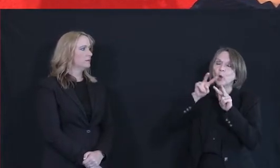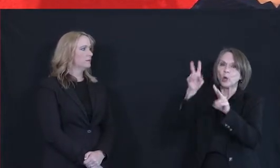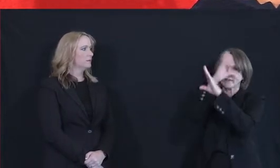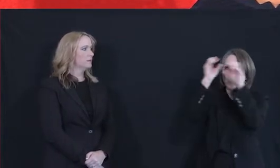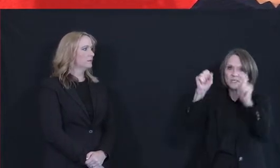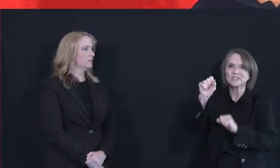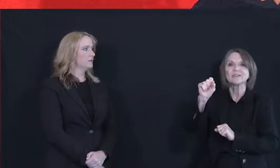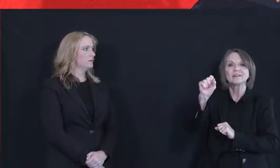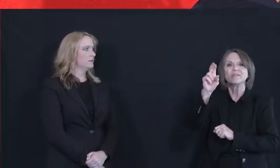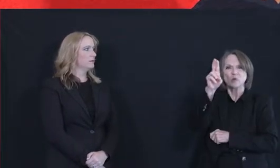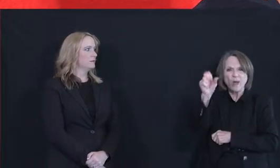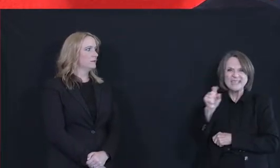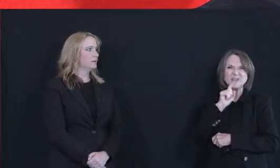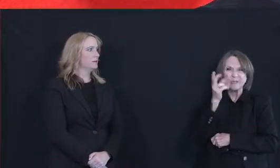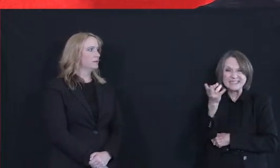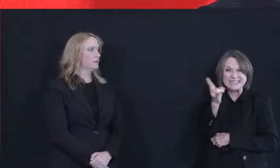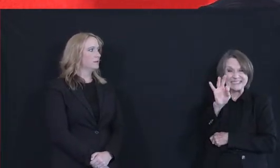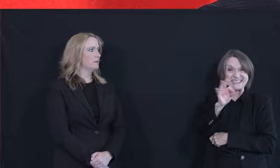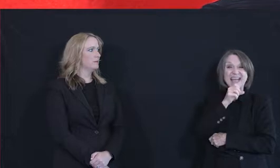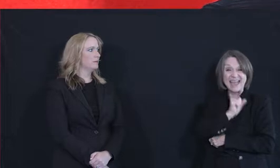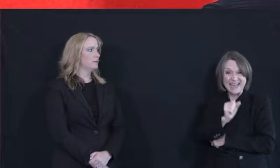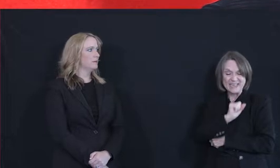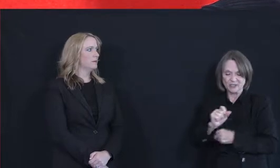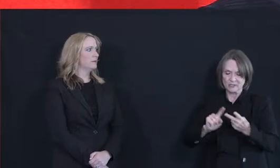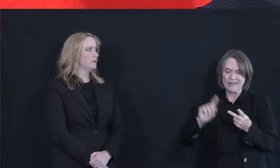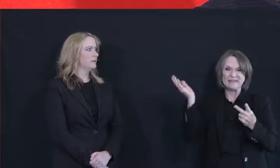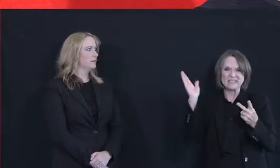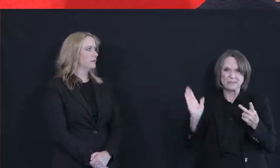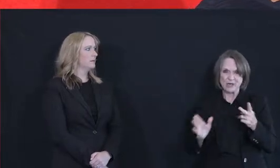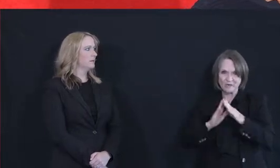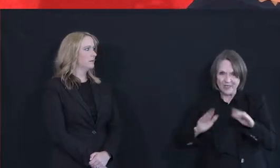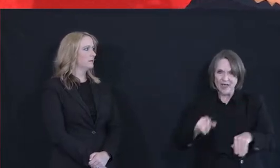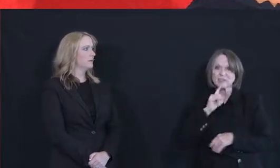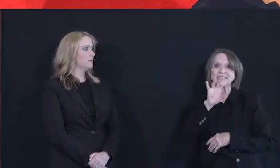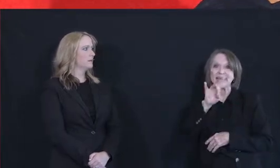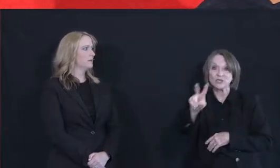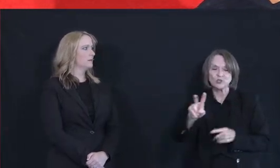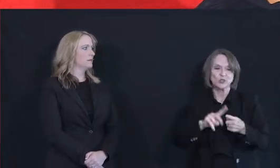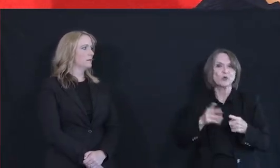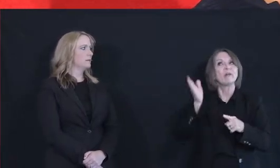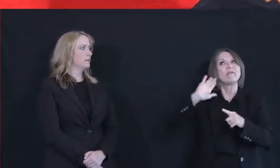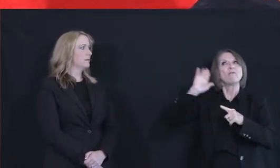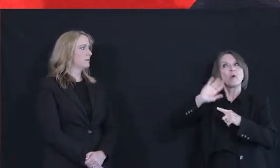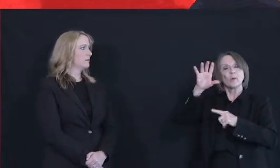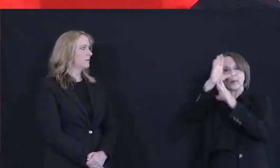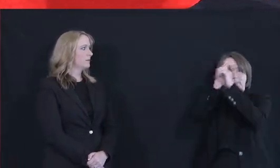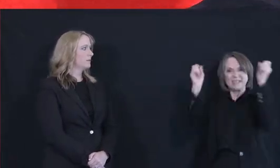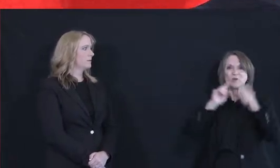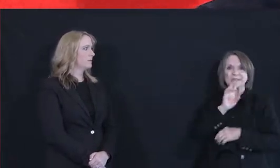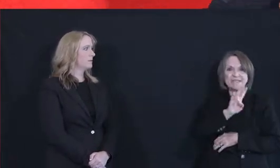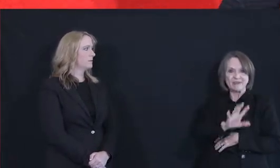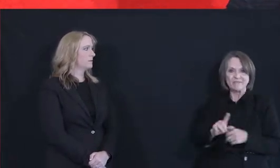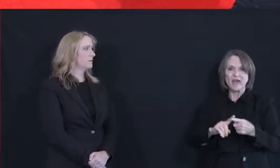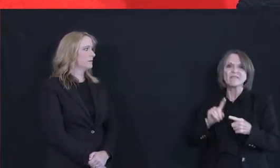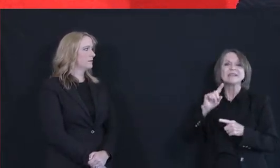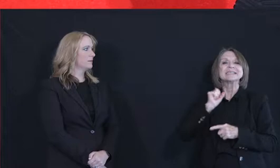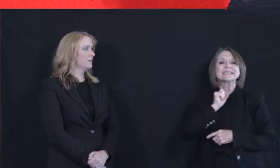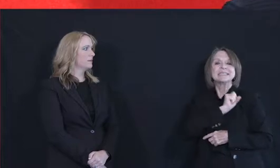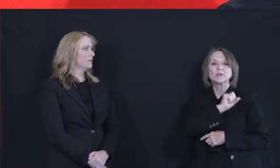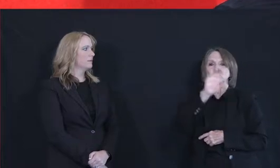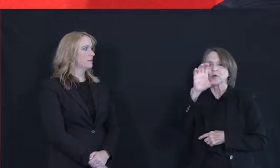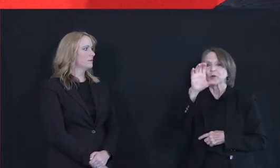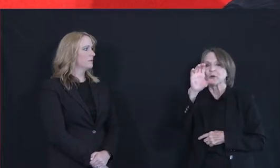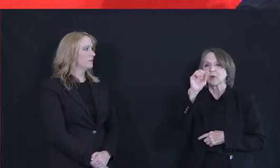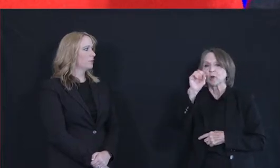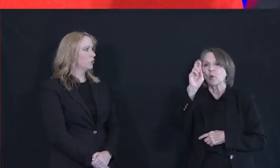States who's 79 years old the Speaker of the House who's 82 years old the former president who's 75 years old Senator cornyn who's 70